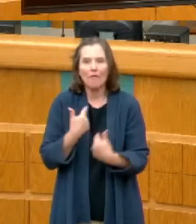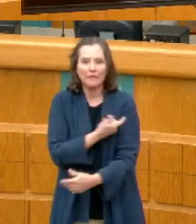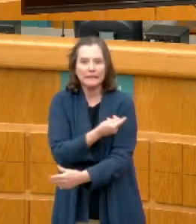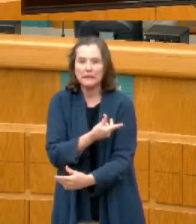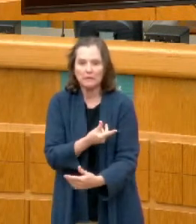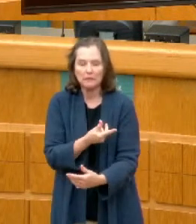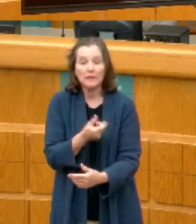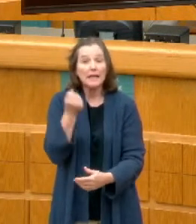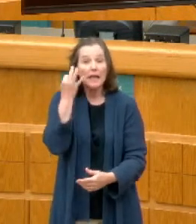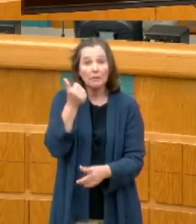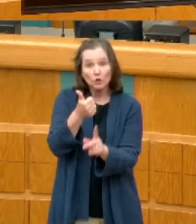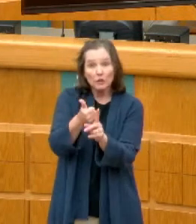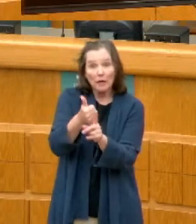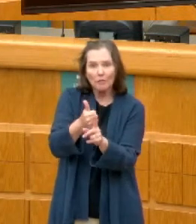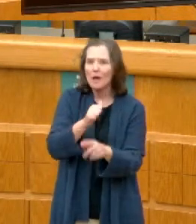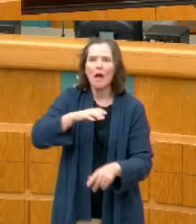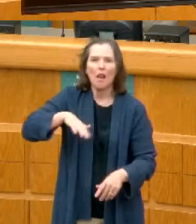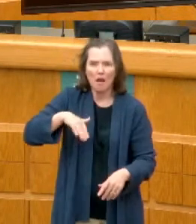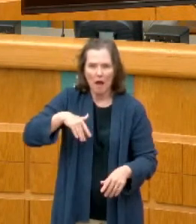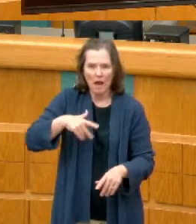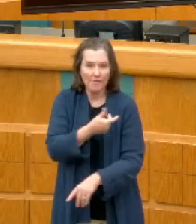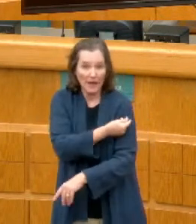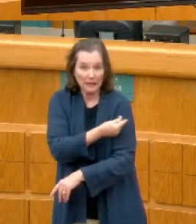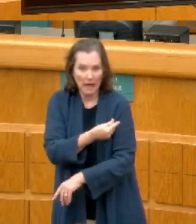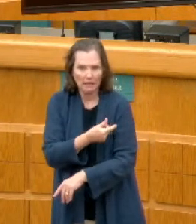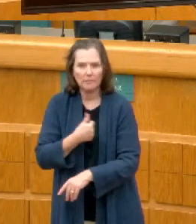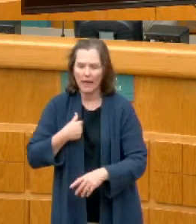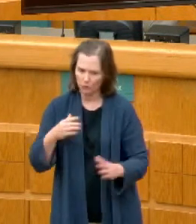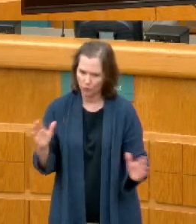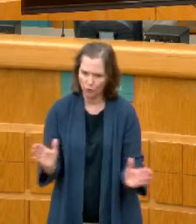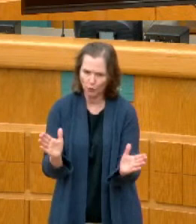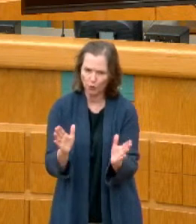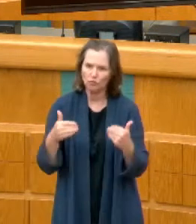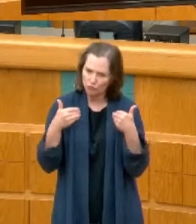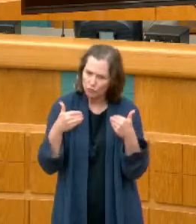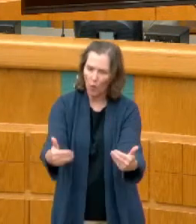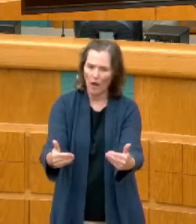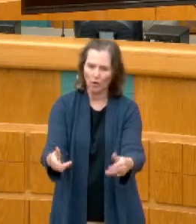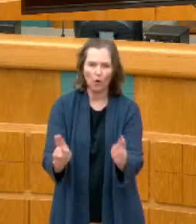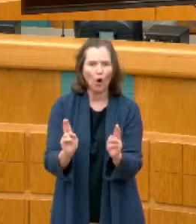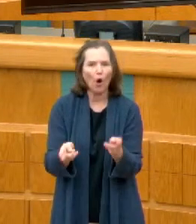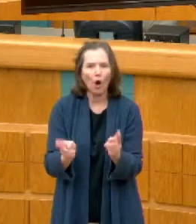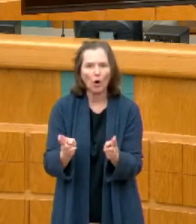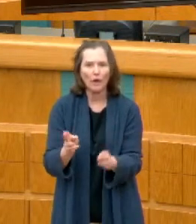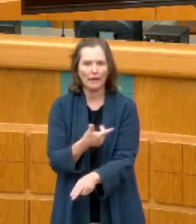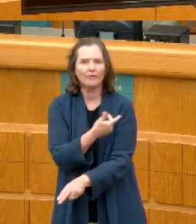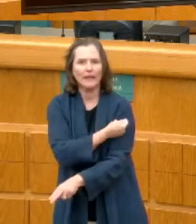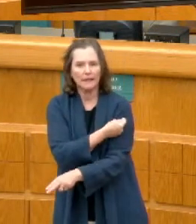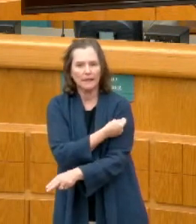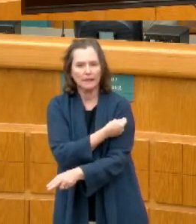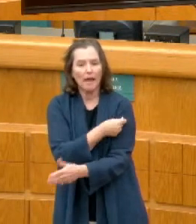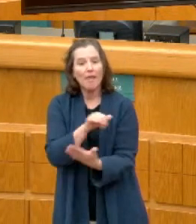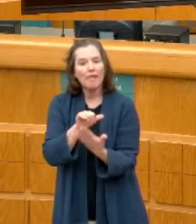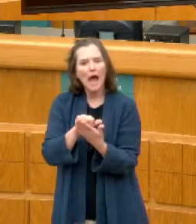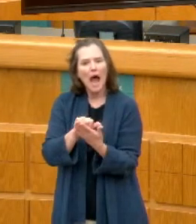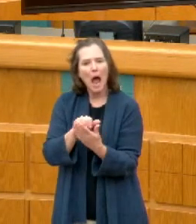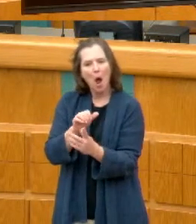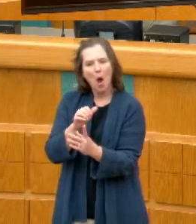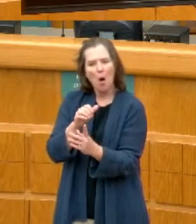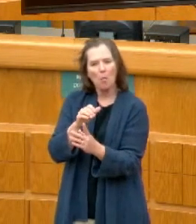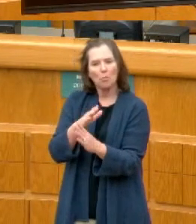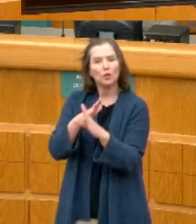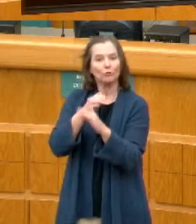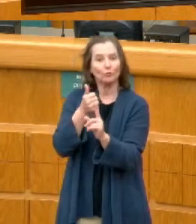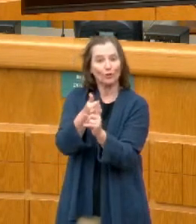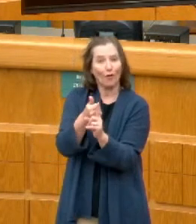vaccine, I'm going to urge that you get one as soon as possible. The vaccine not only protects you, it